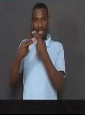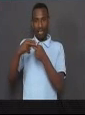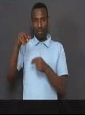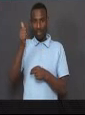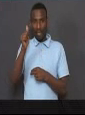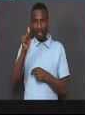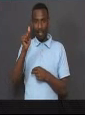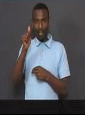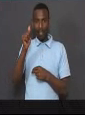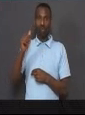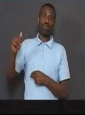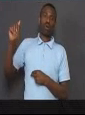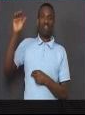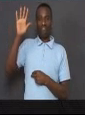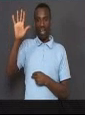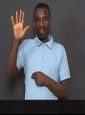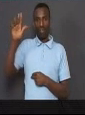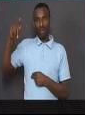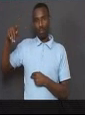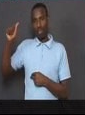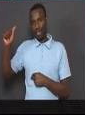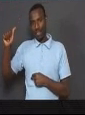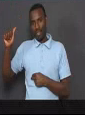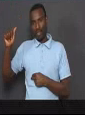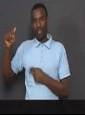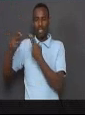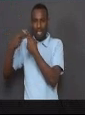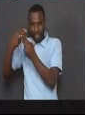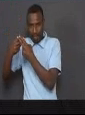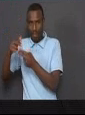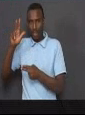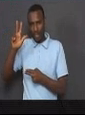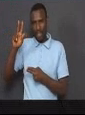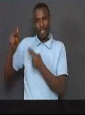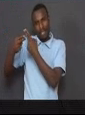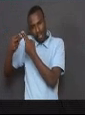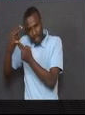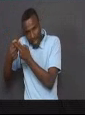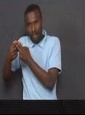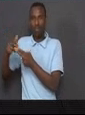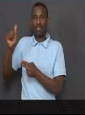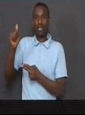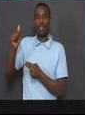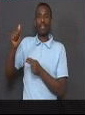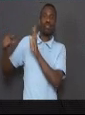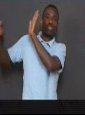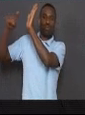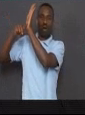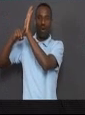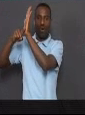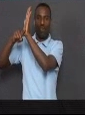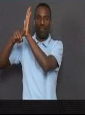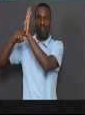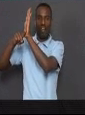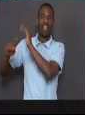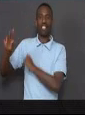1.3 times 10 to the power of 5 pascals times 3